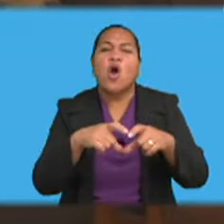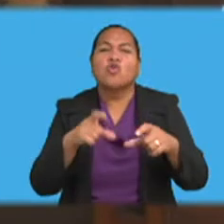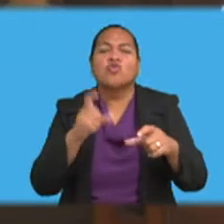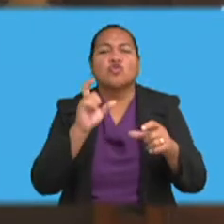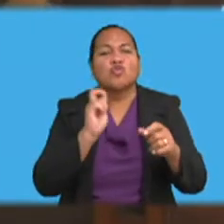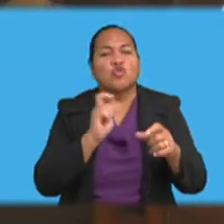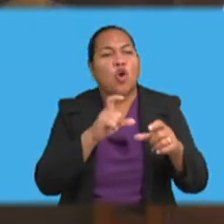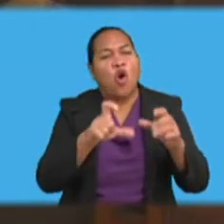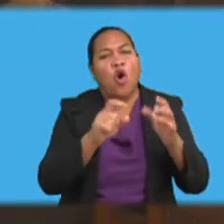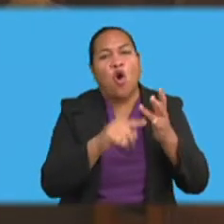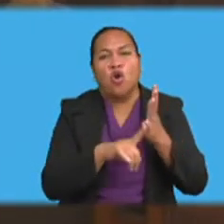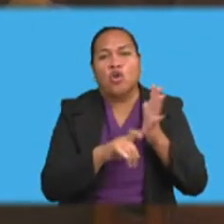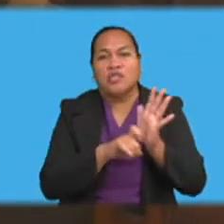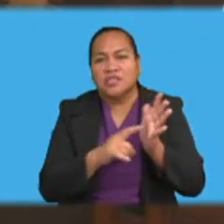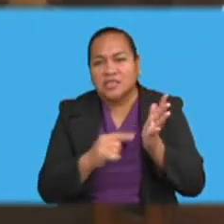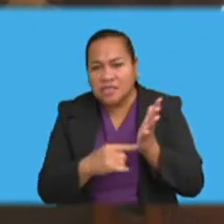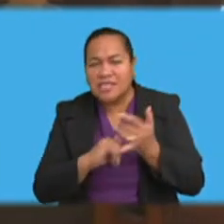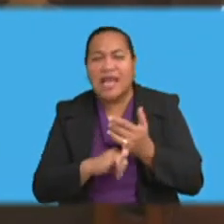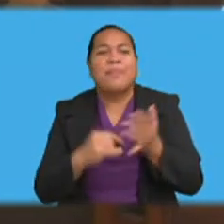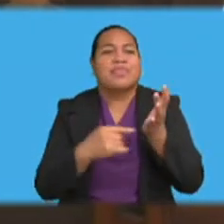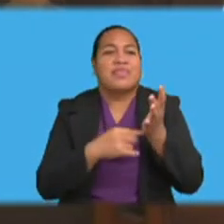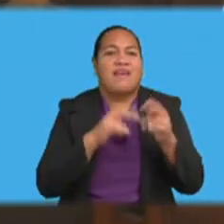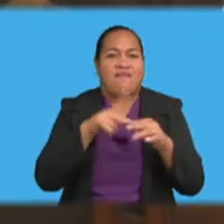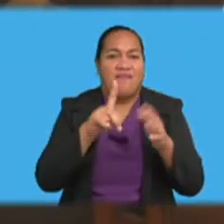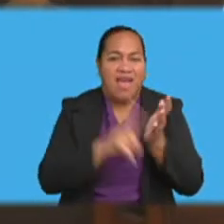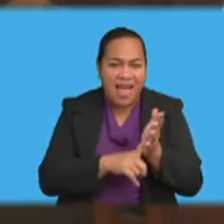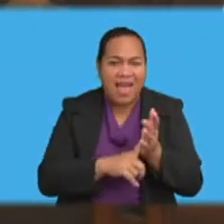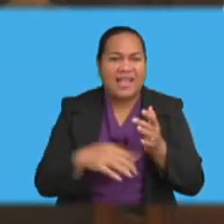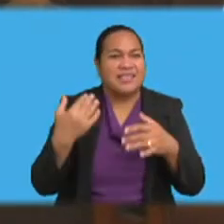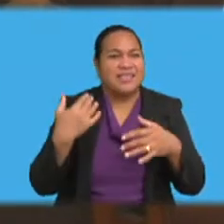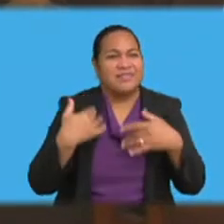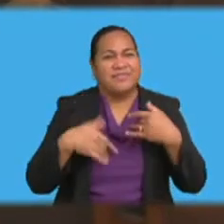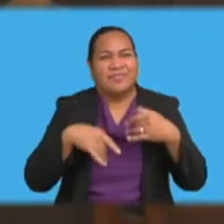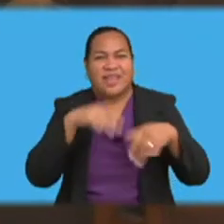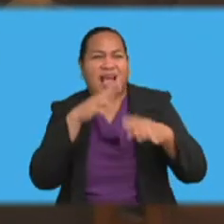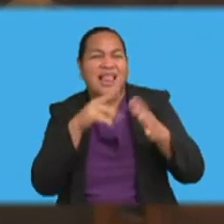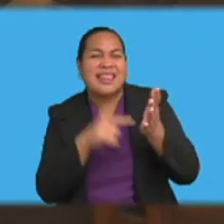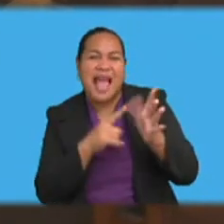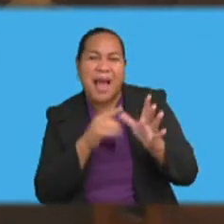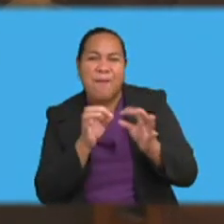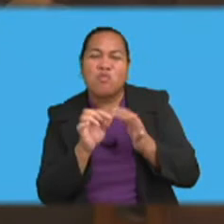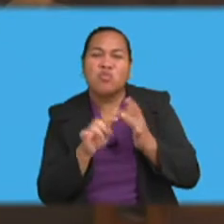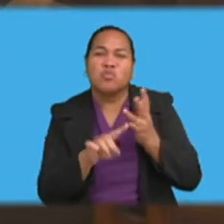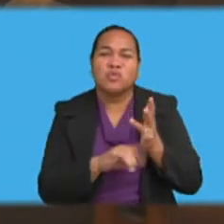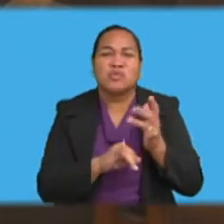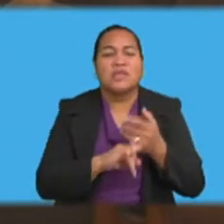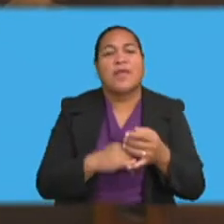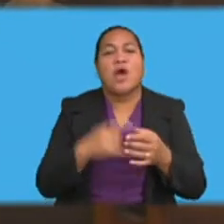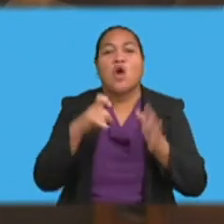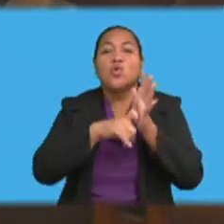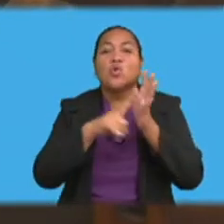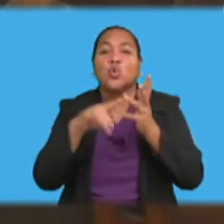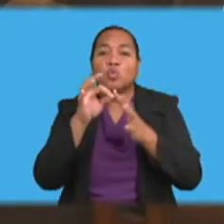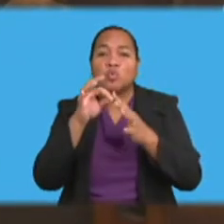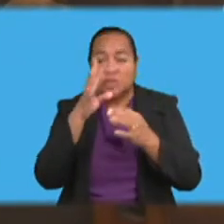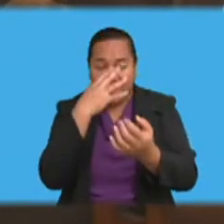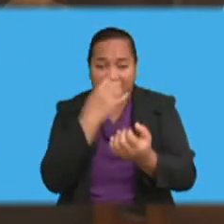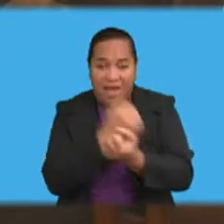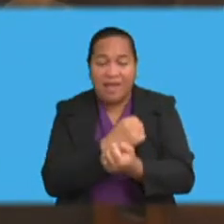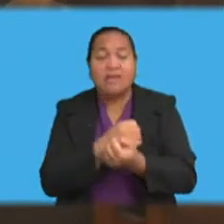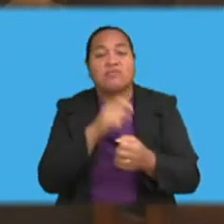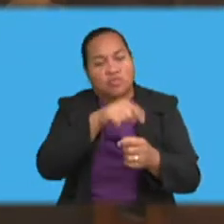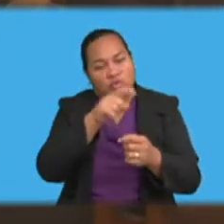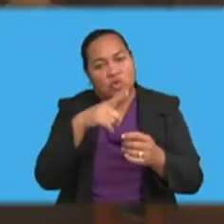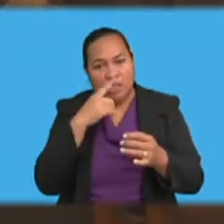and Living, Tapus and Roop's Big Bear. The increase in the number of retailers has also led to a decline in the prices of the STBs, or the